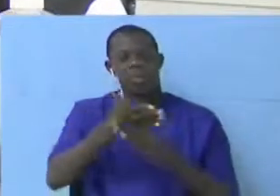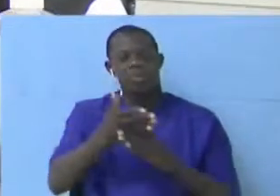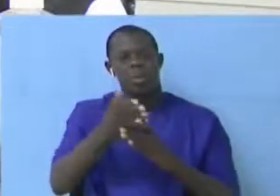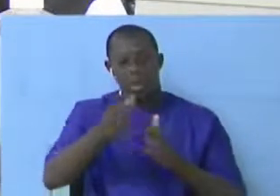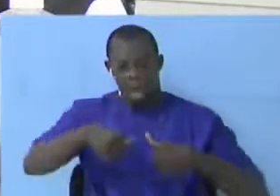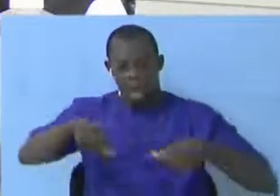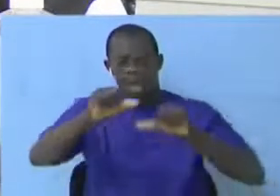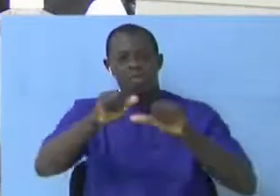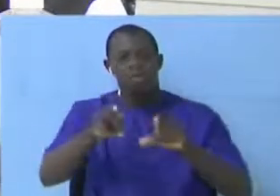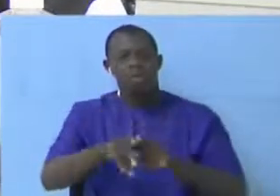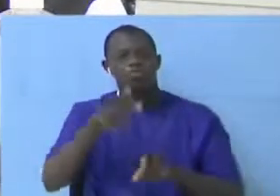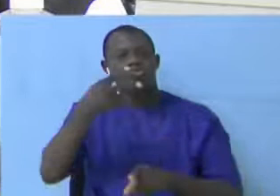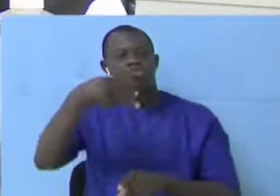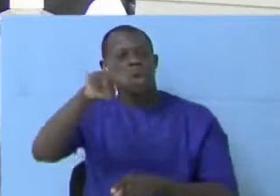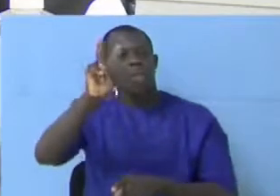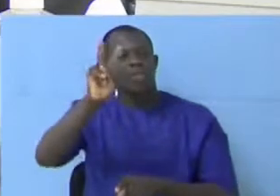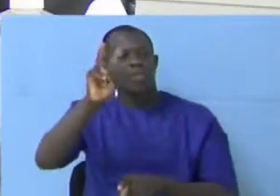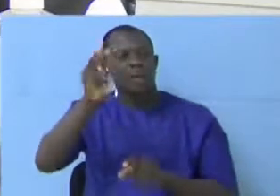thereabout. I'm